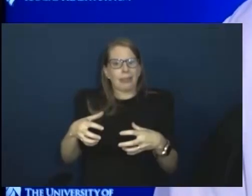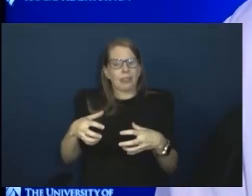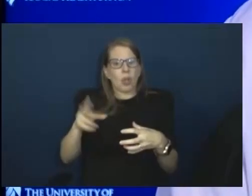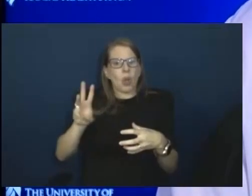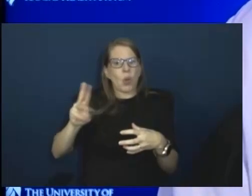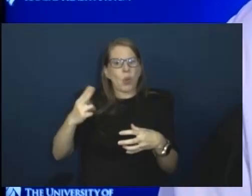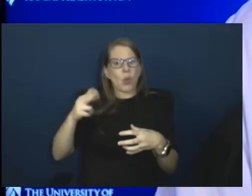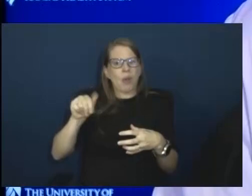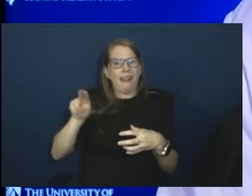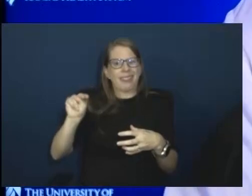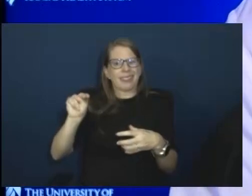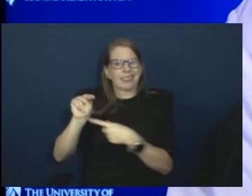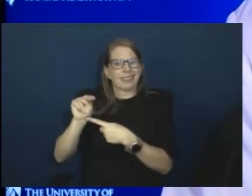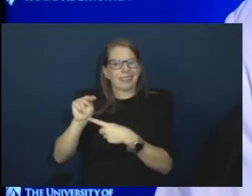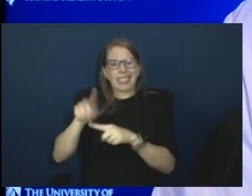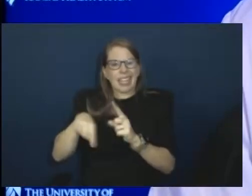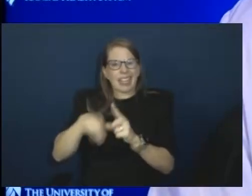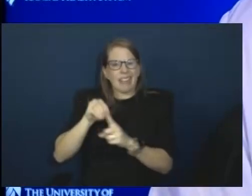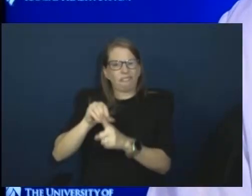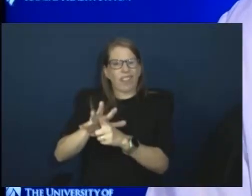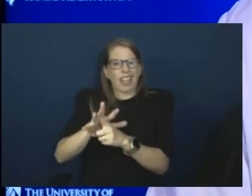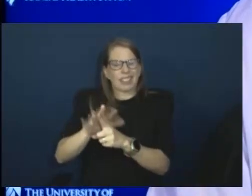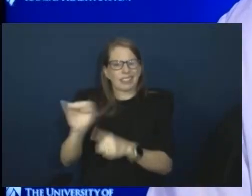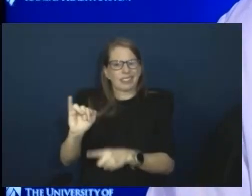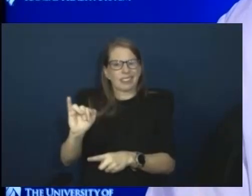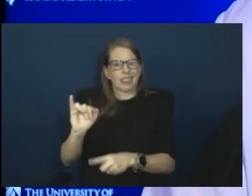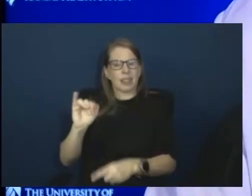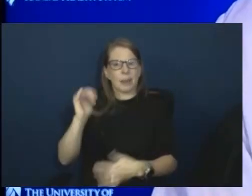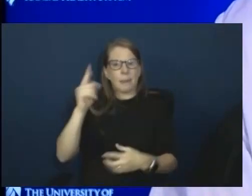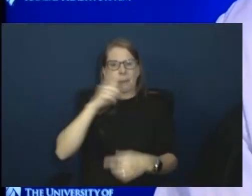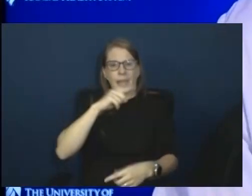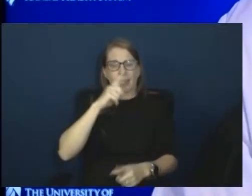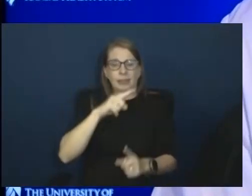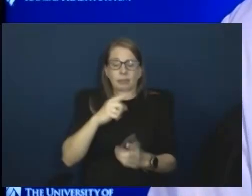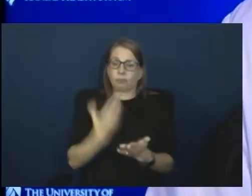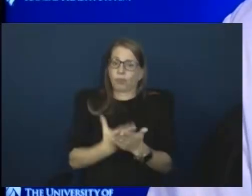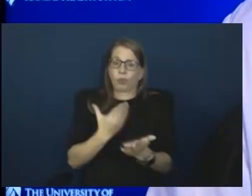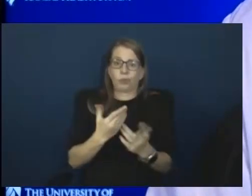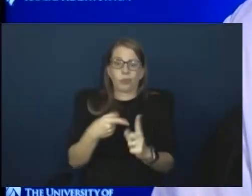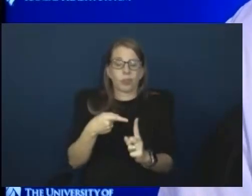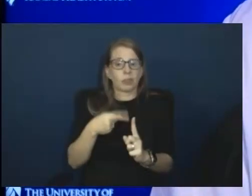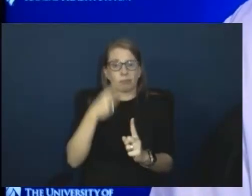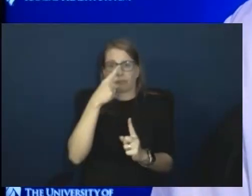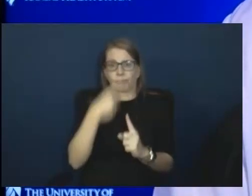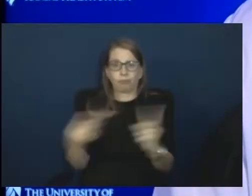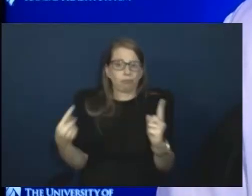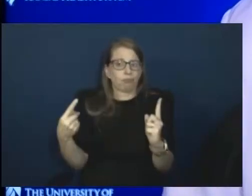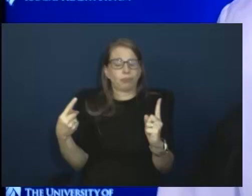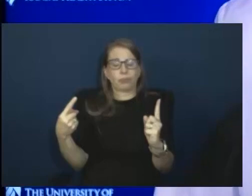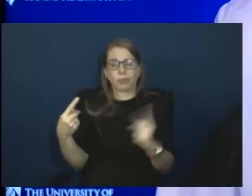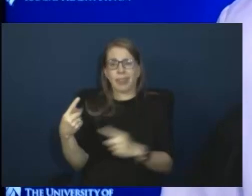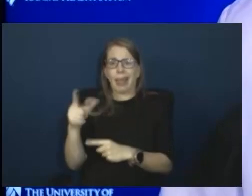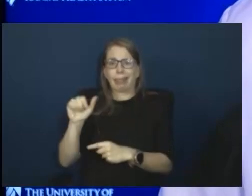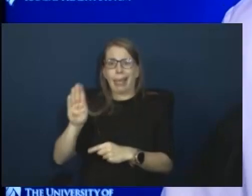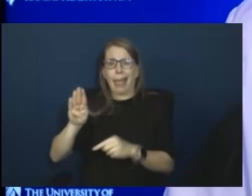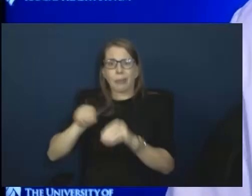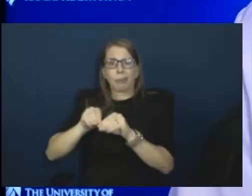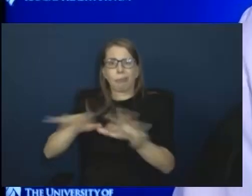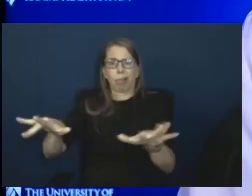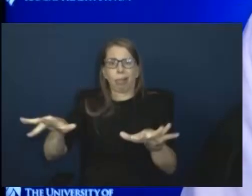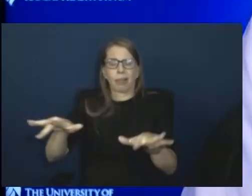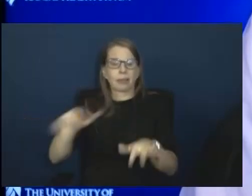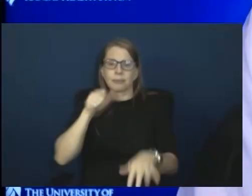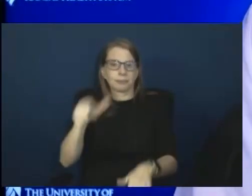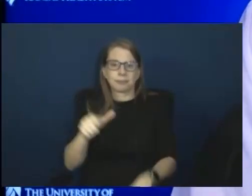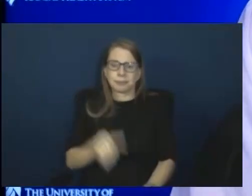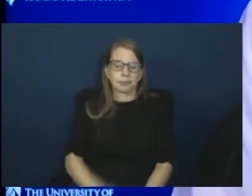strain could not infect mice is one point that helps contradict the point that it was a lab leak or an